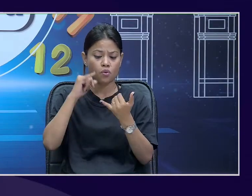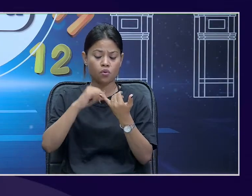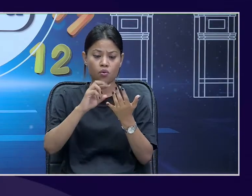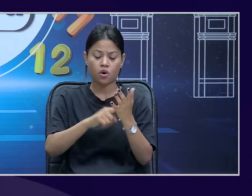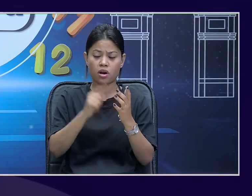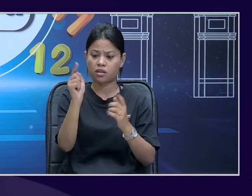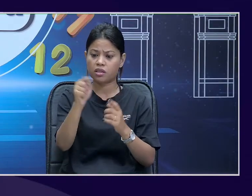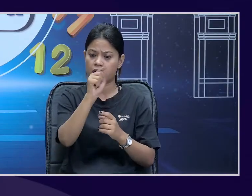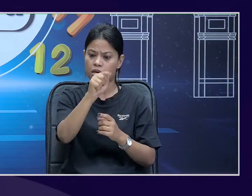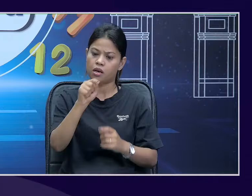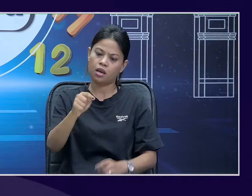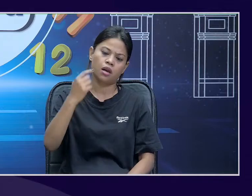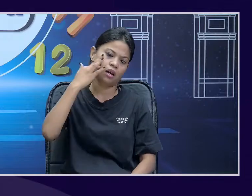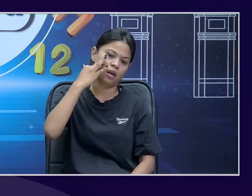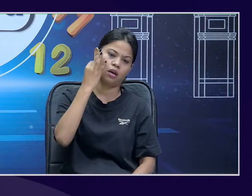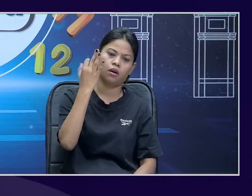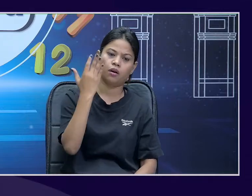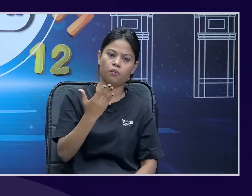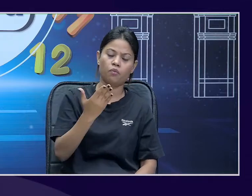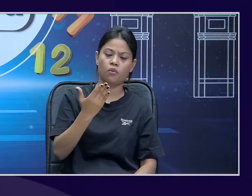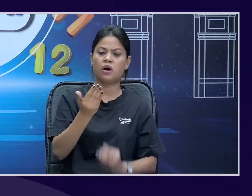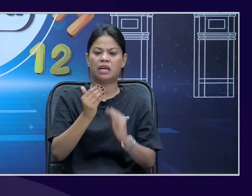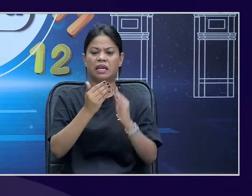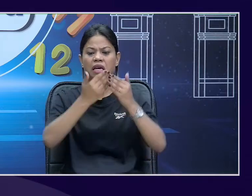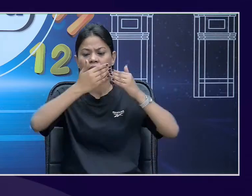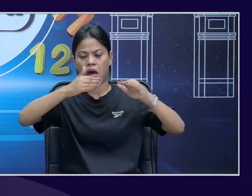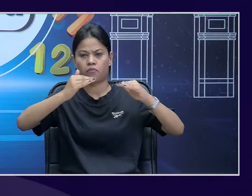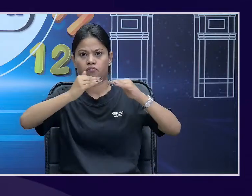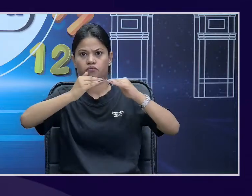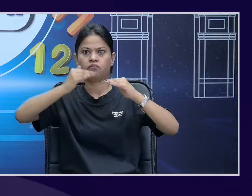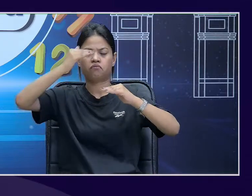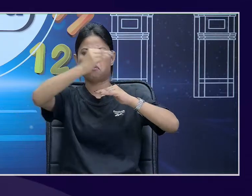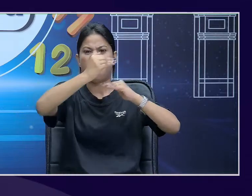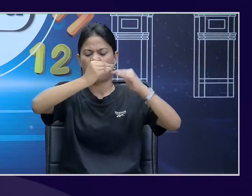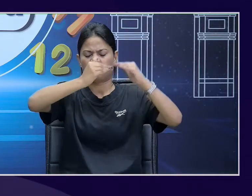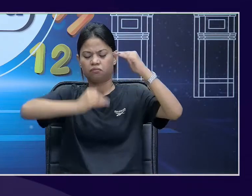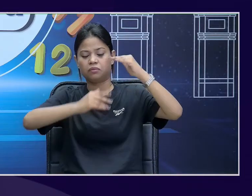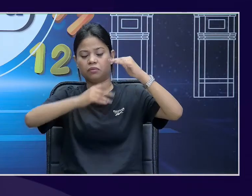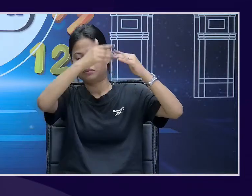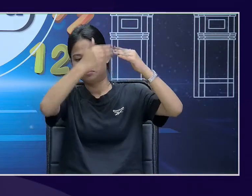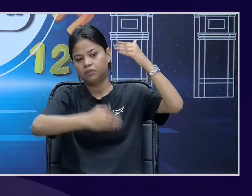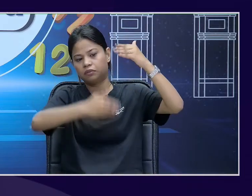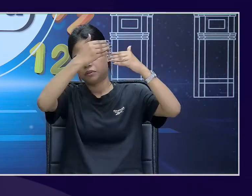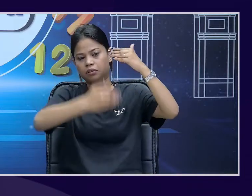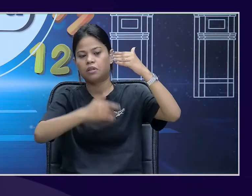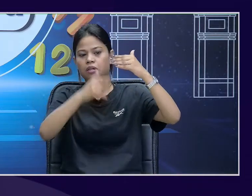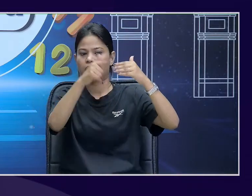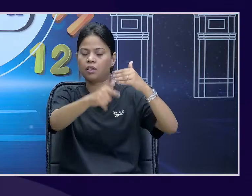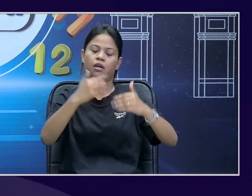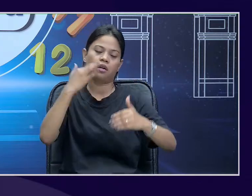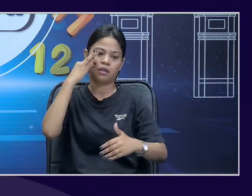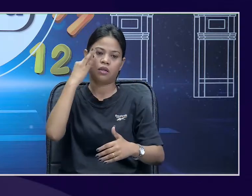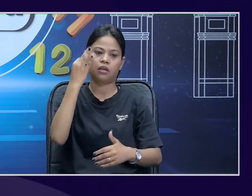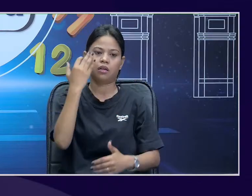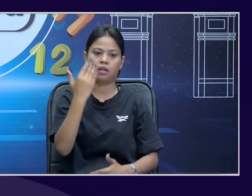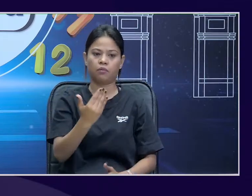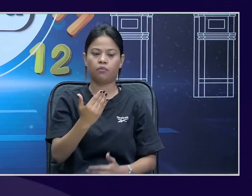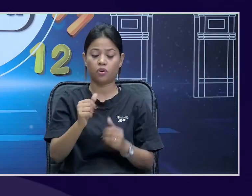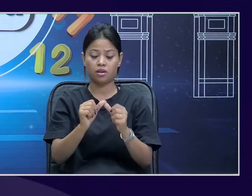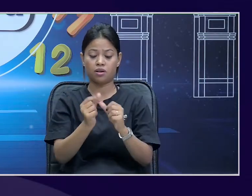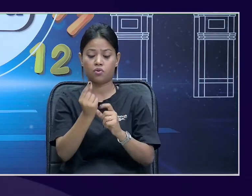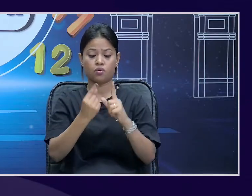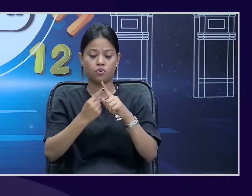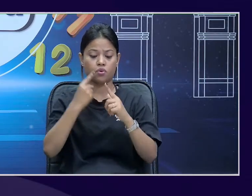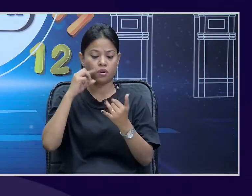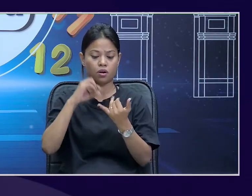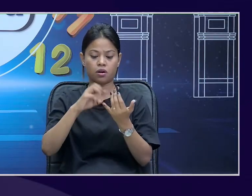degree, that is whether it is severe, moderate or mild. Mild children with autism, and also the type of autism.